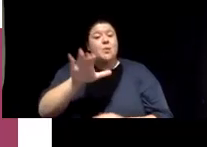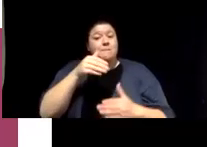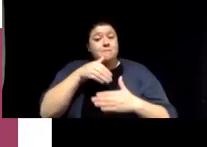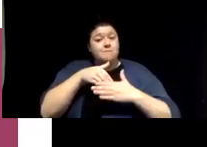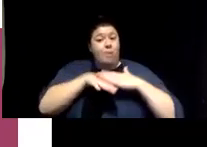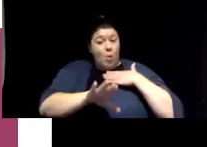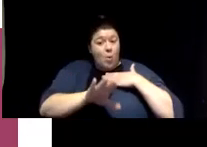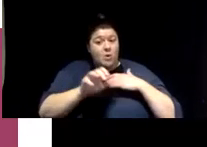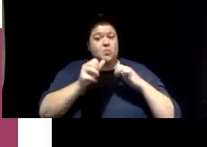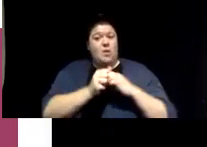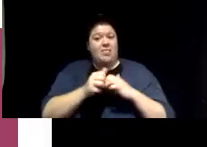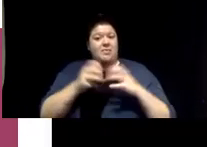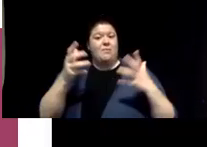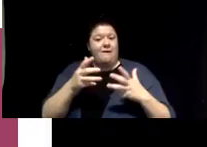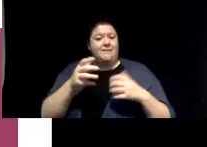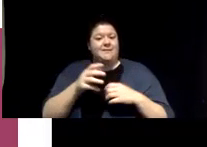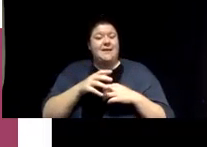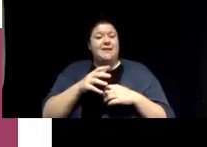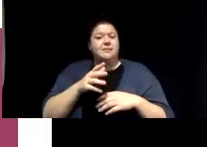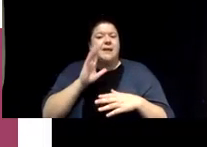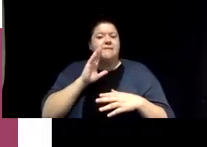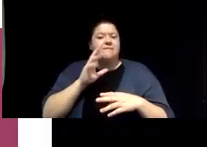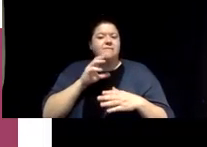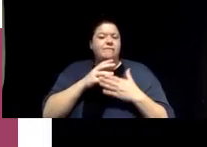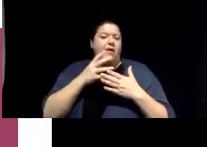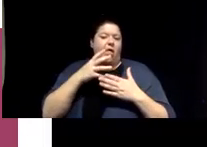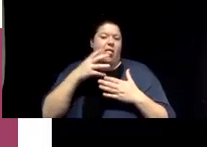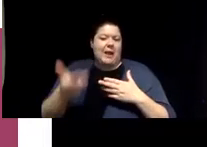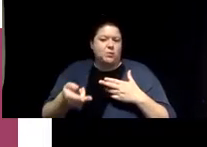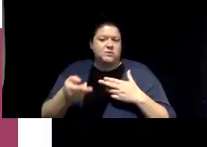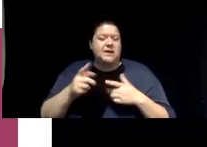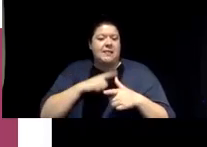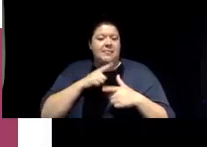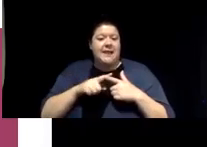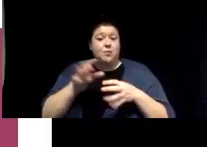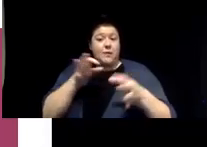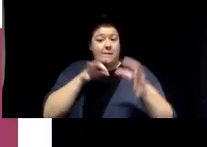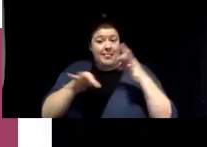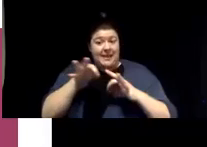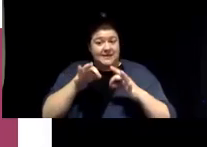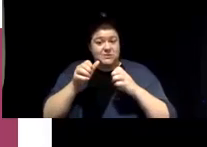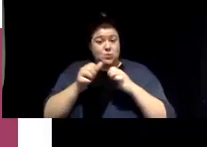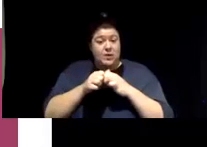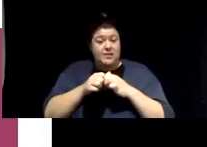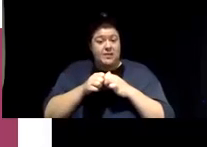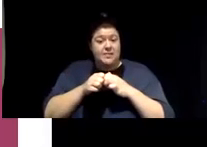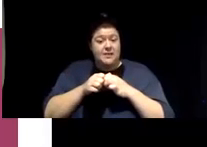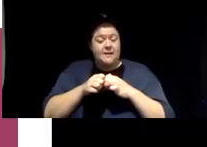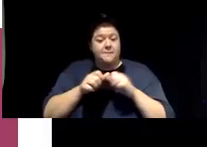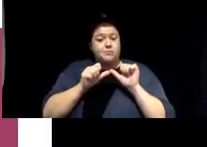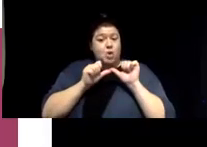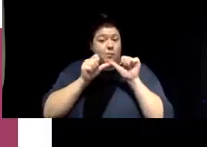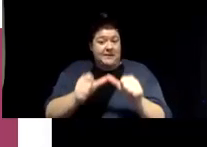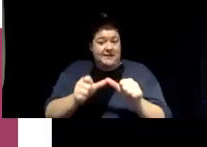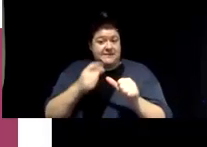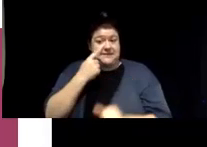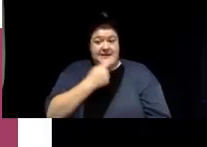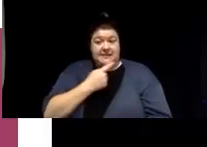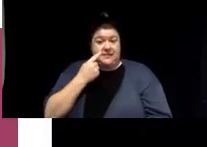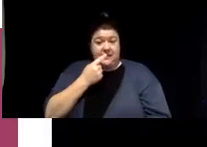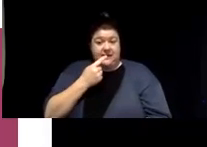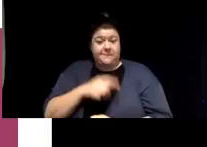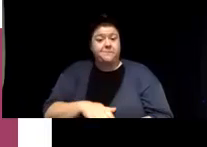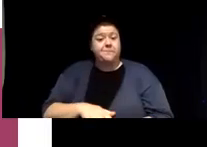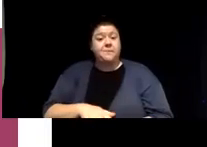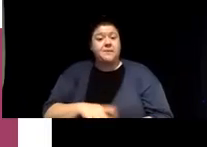are intended to fall out at some point and will be replaced by our permanent teeth. Our primary